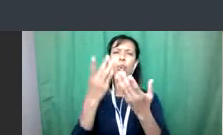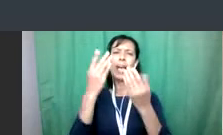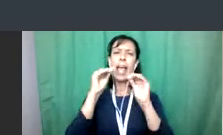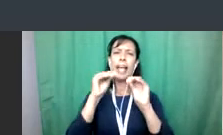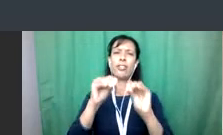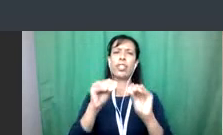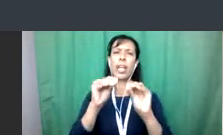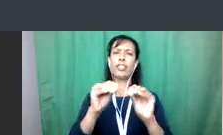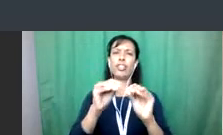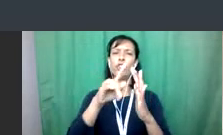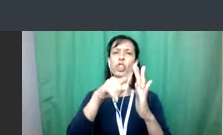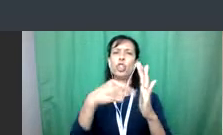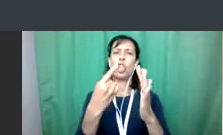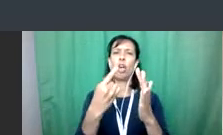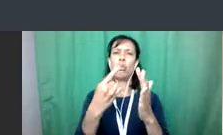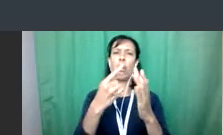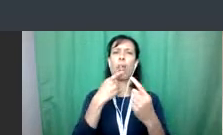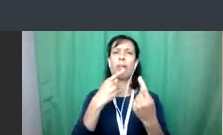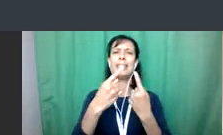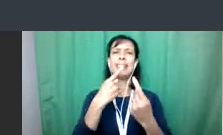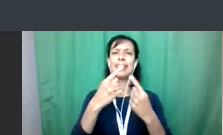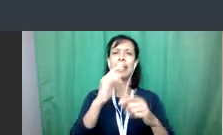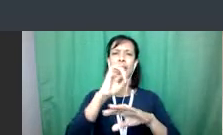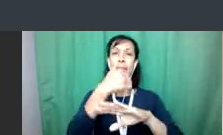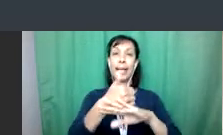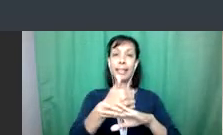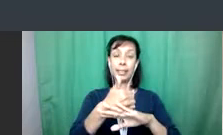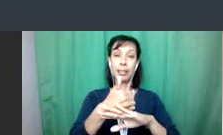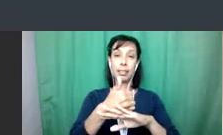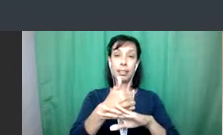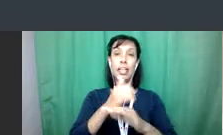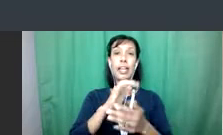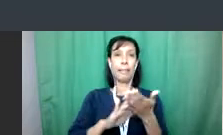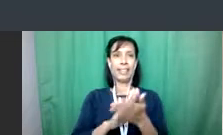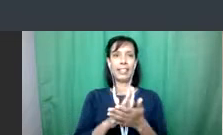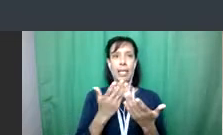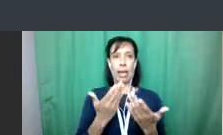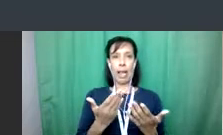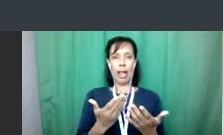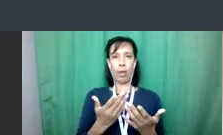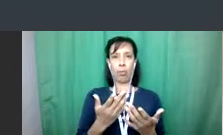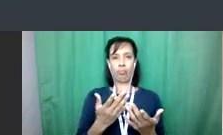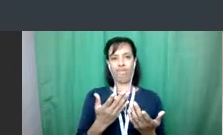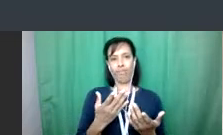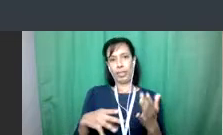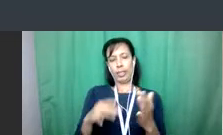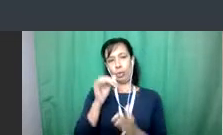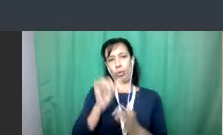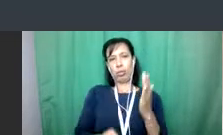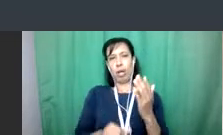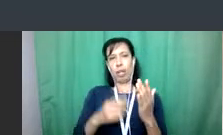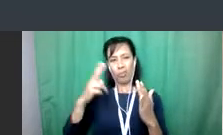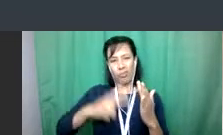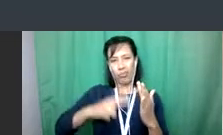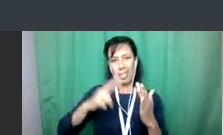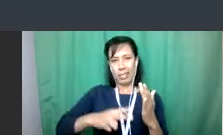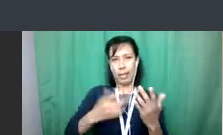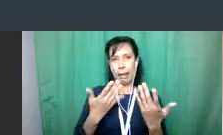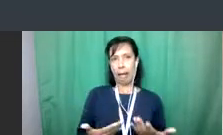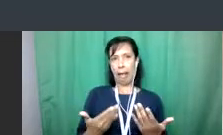start to read and read some more. So here's a link to that.